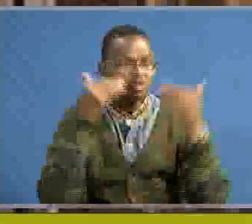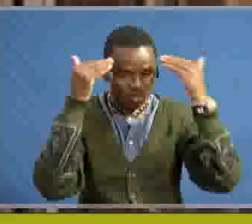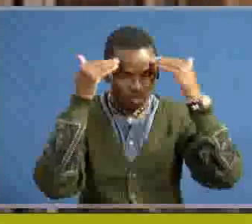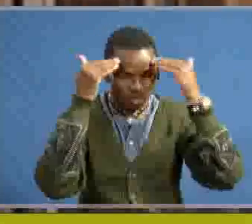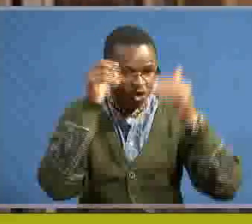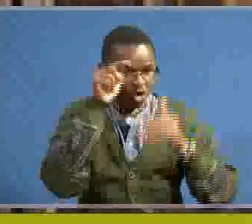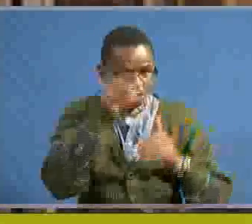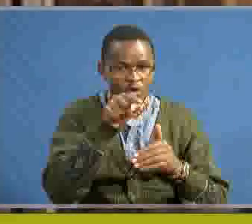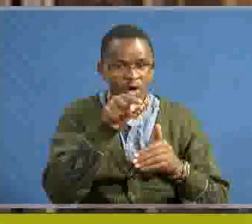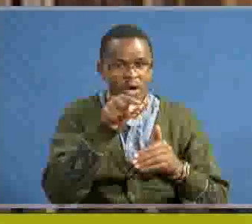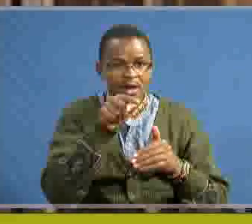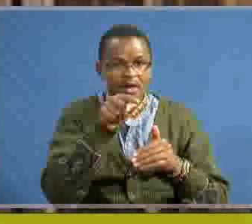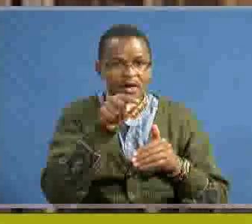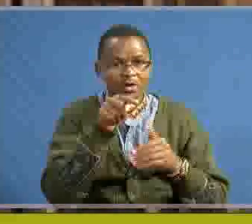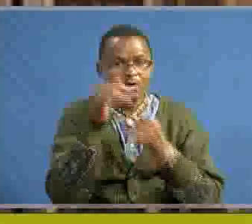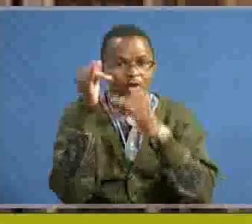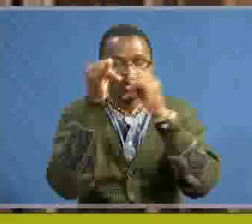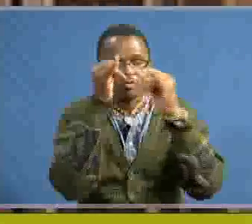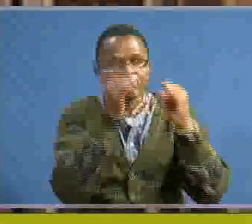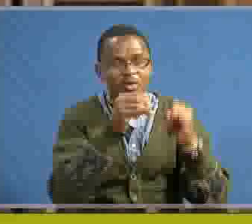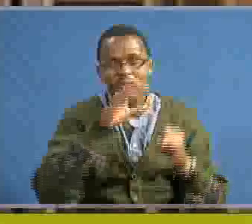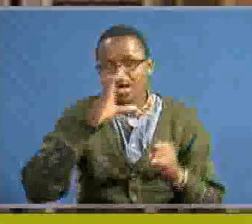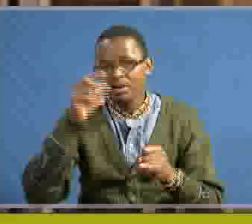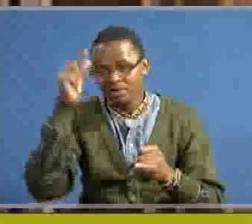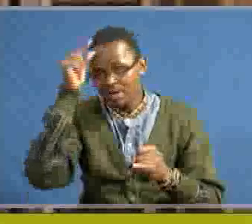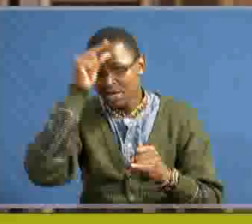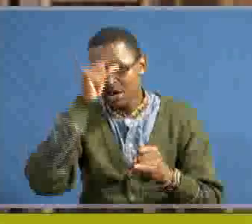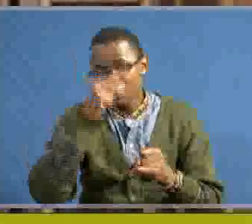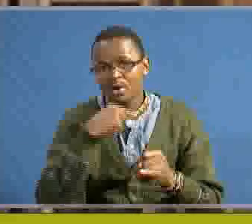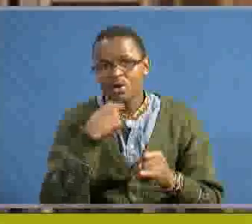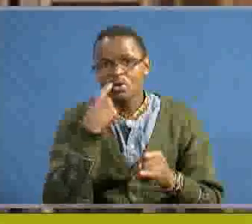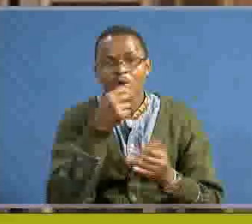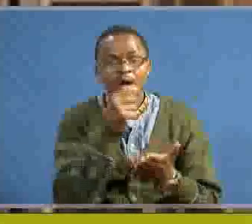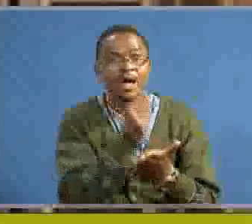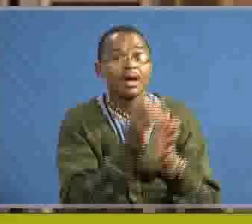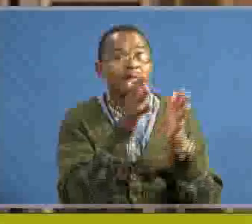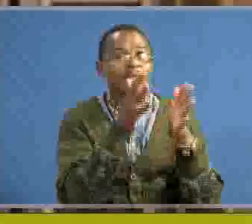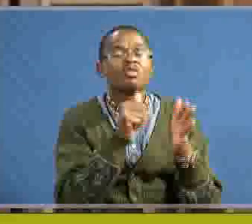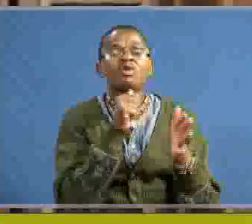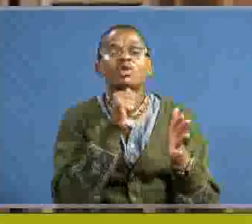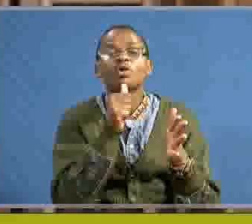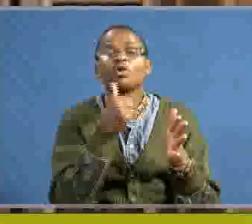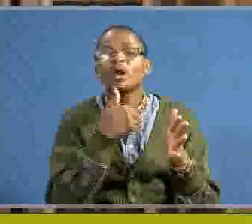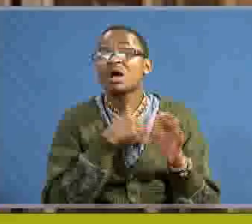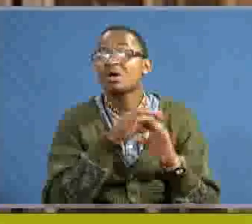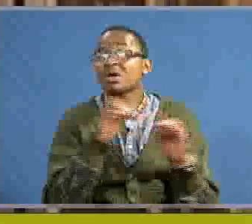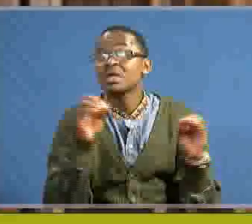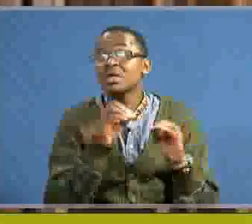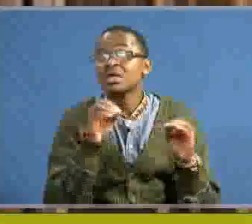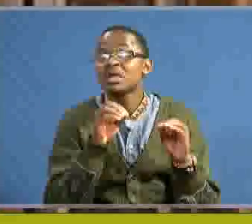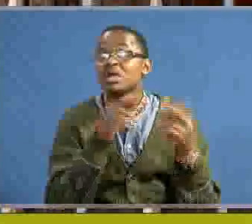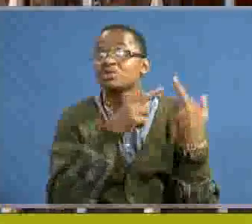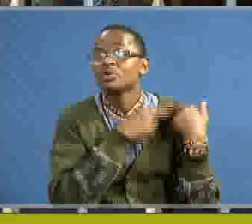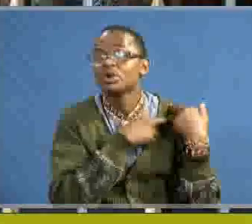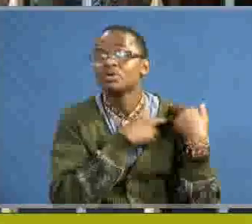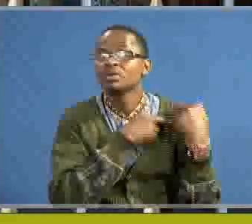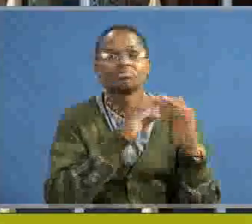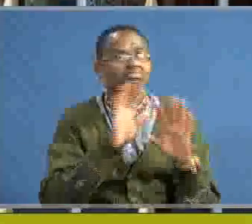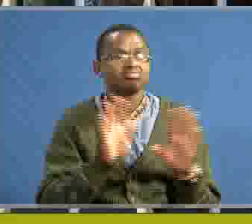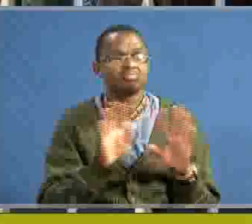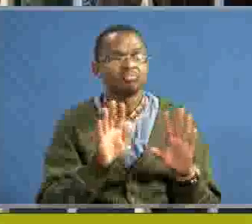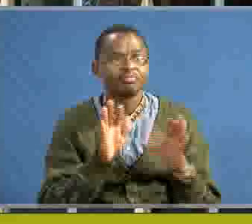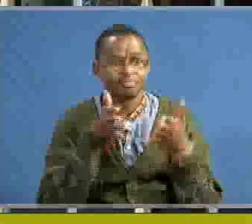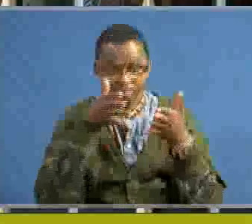down behalf of individual county governments who are my employers so they don't have any position at all at all